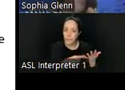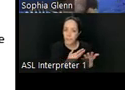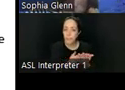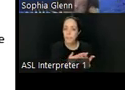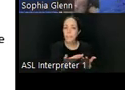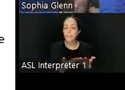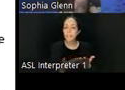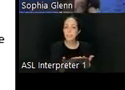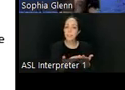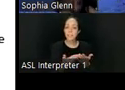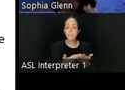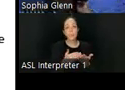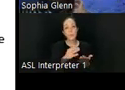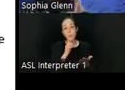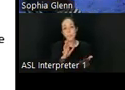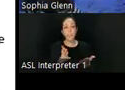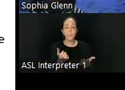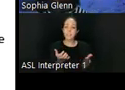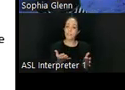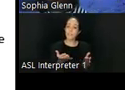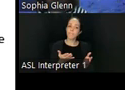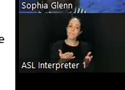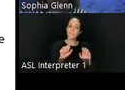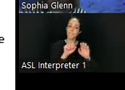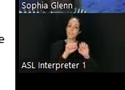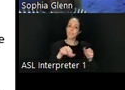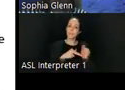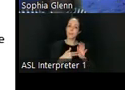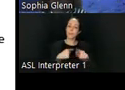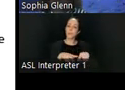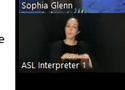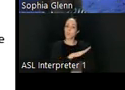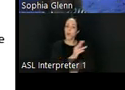it's sort of the honor system. And at the same time,